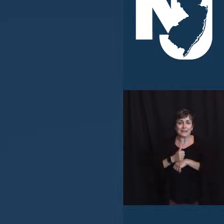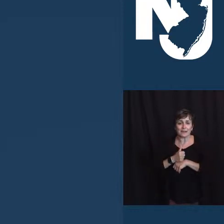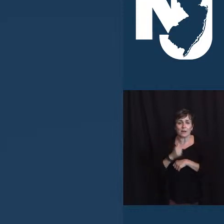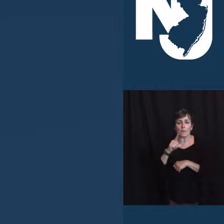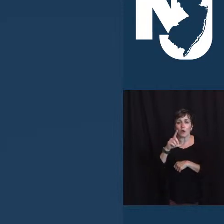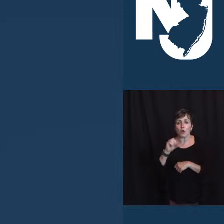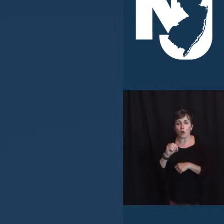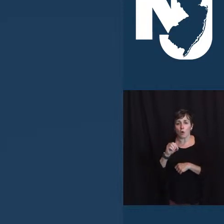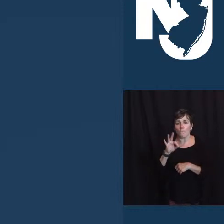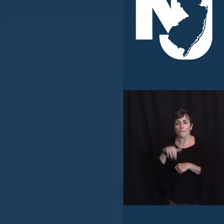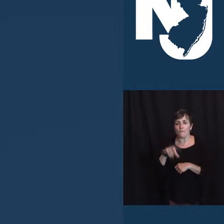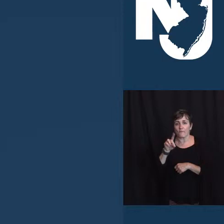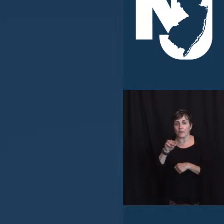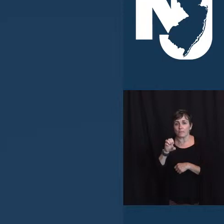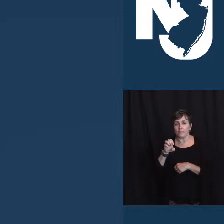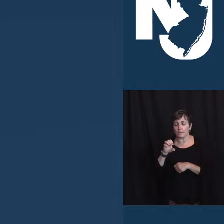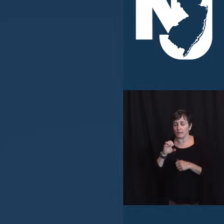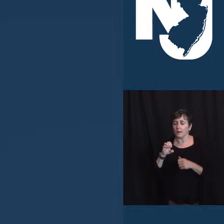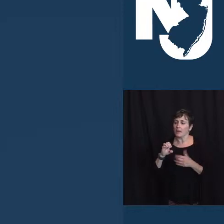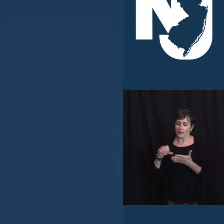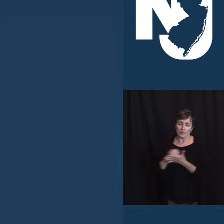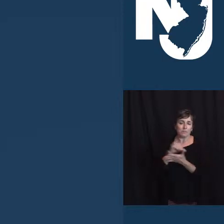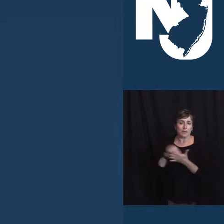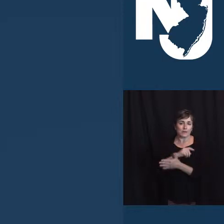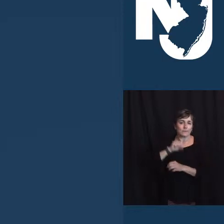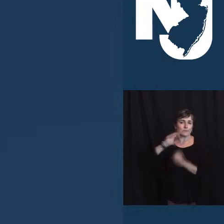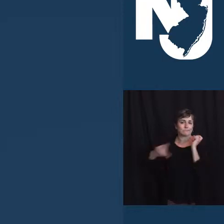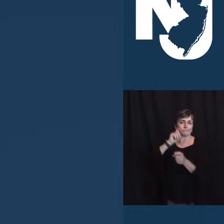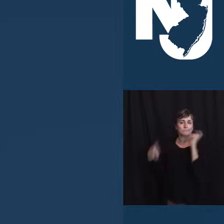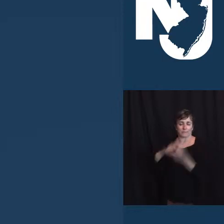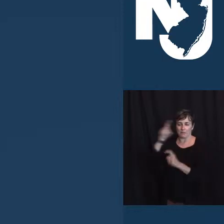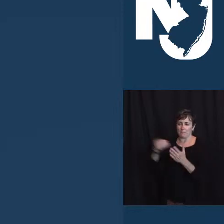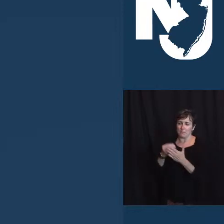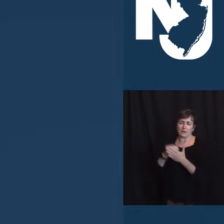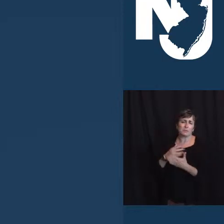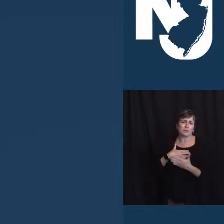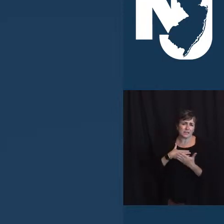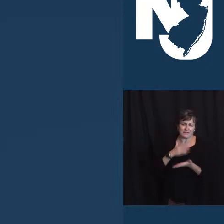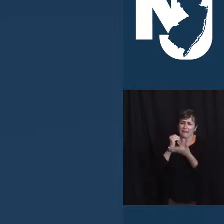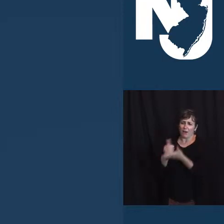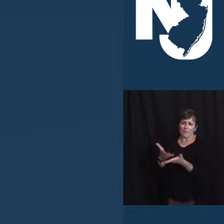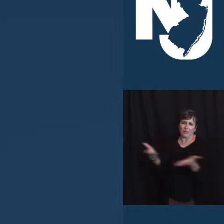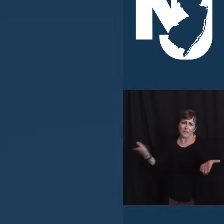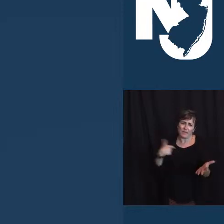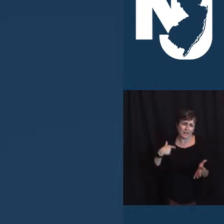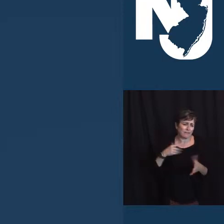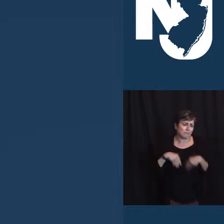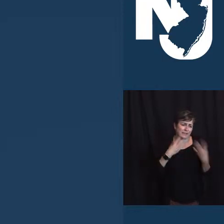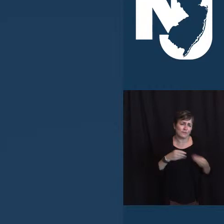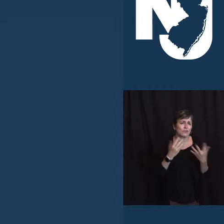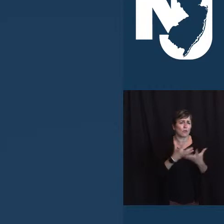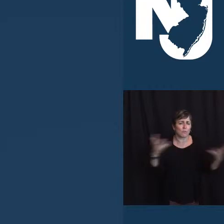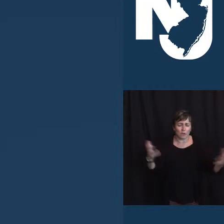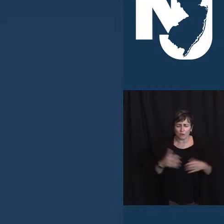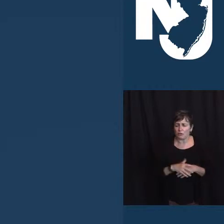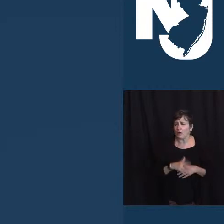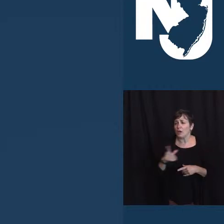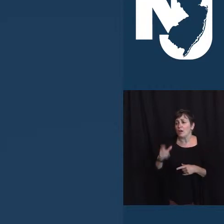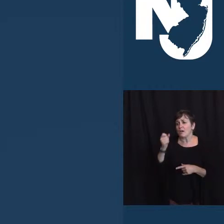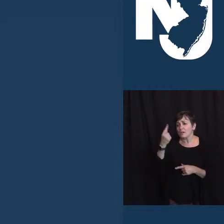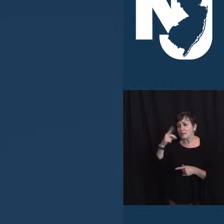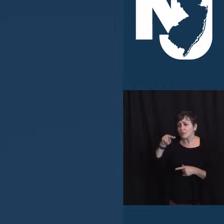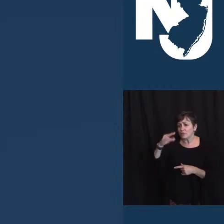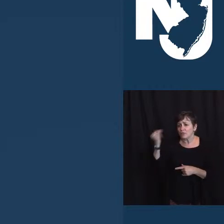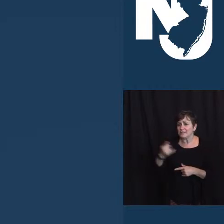help get them through this awful period in their lives. Please help them out, folks. New Jersey is the pizza capital of the